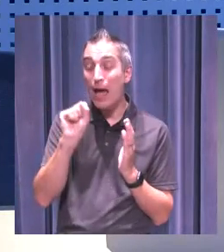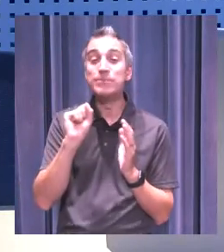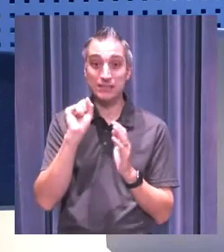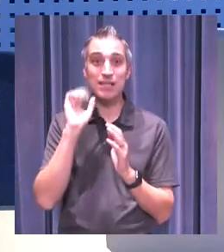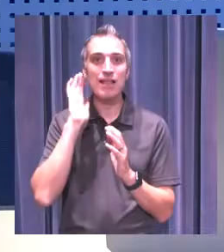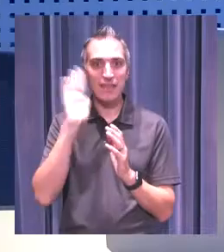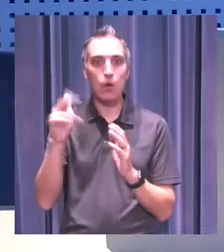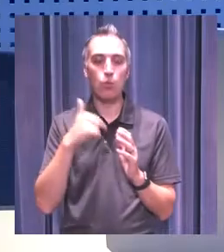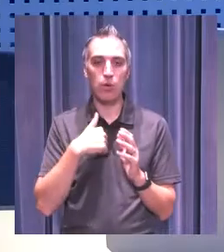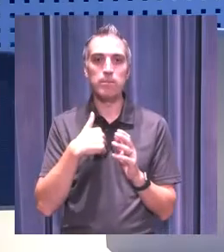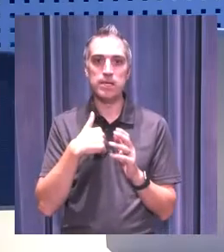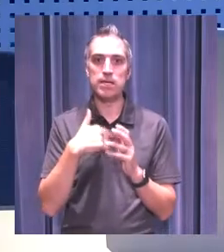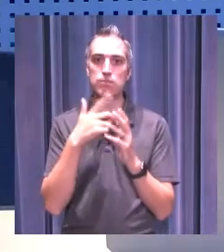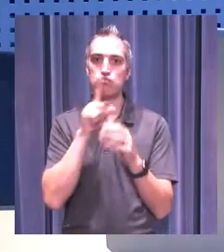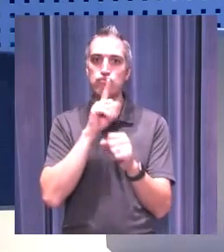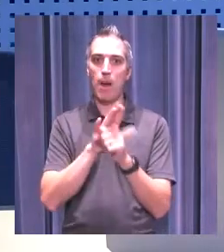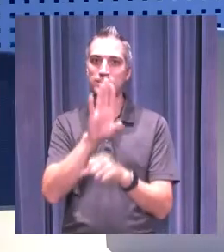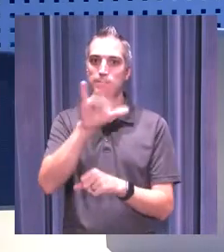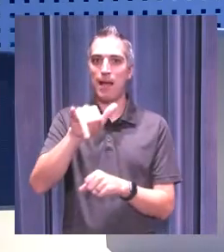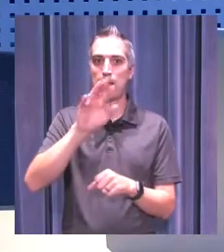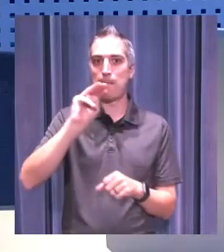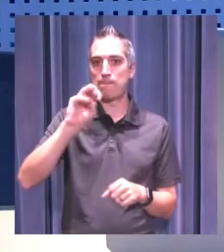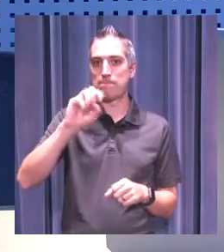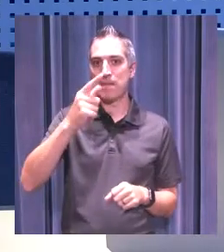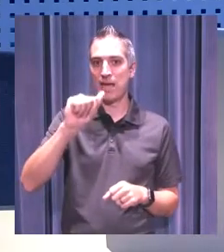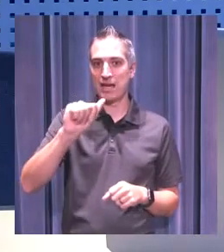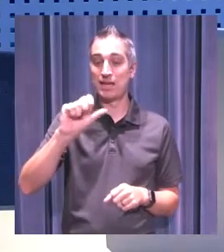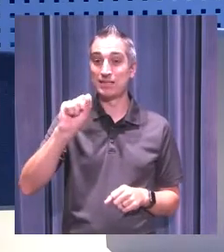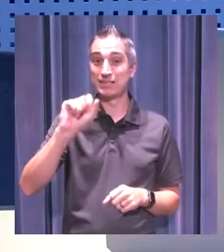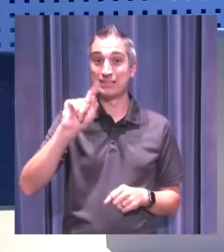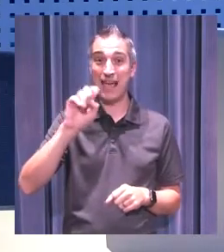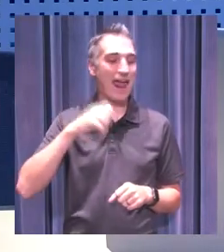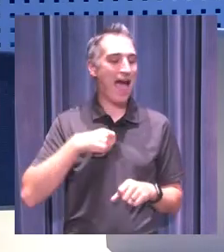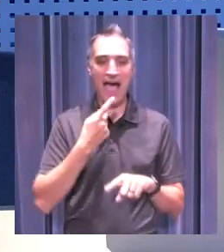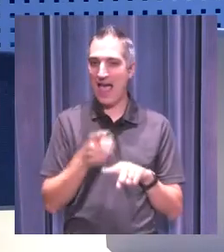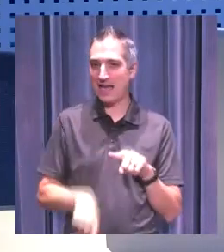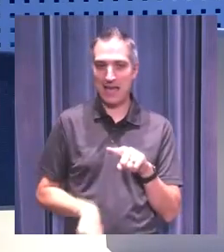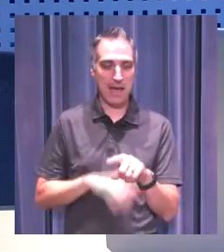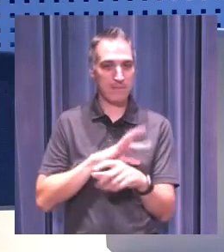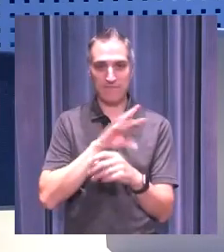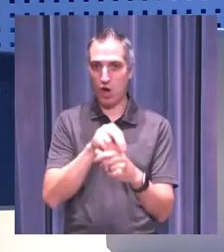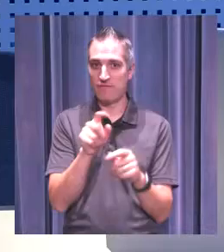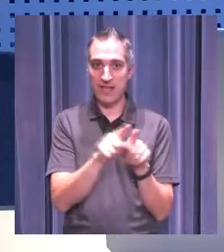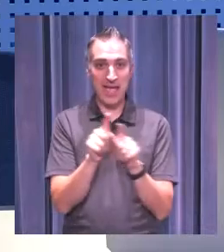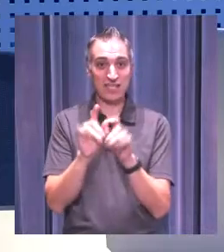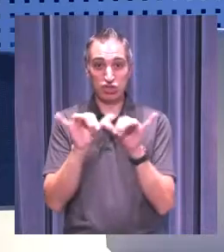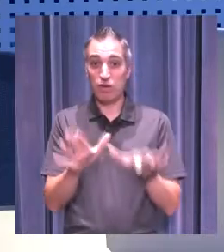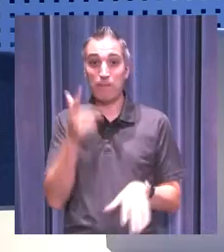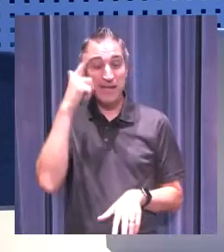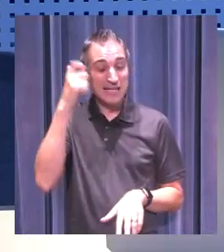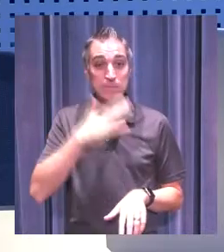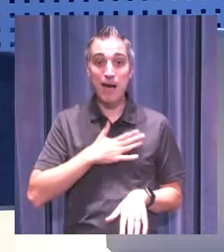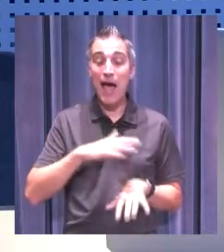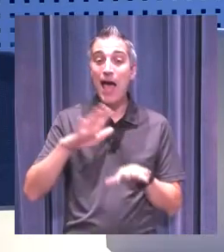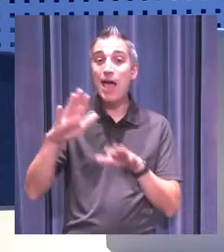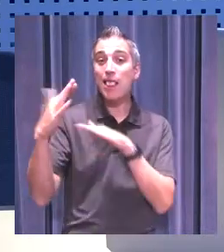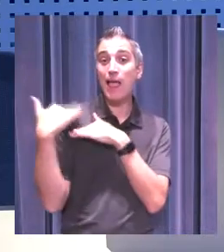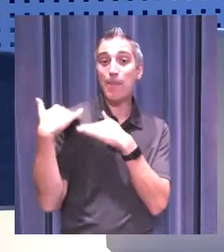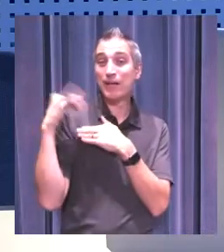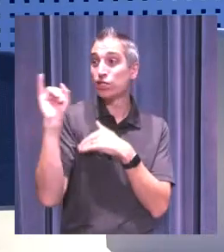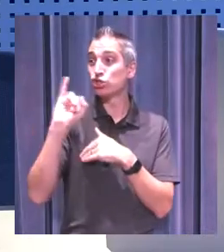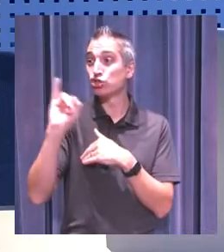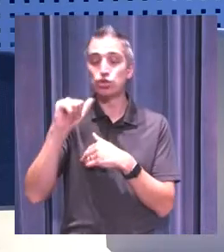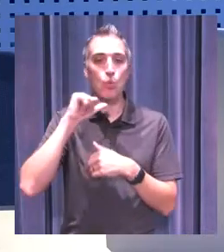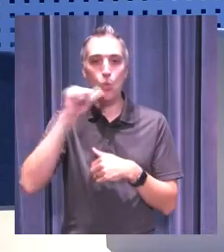by the megasite, I won't be able to partake of those high-tech jobs as an engineer because my liability insurance will not cover